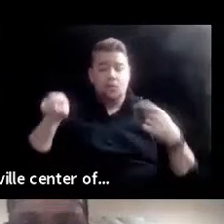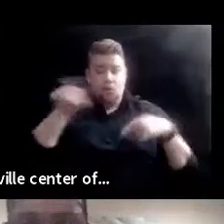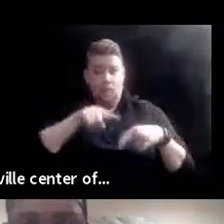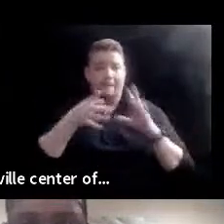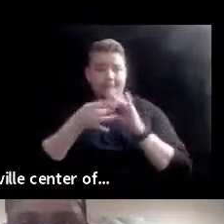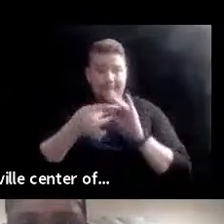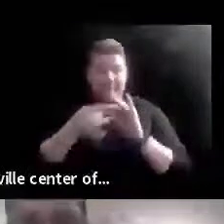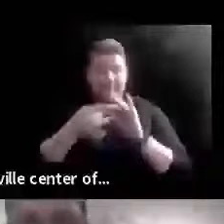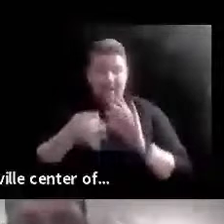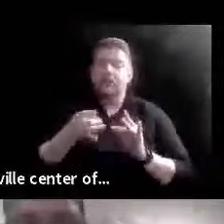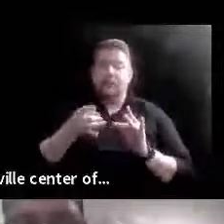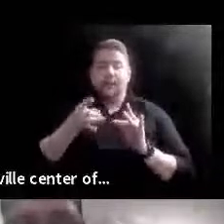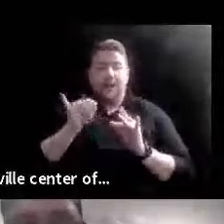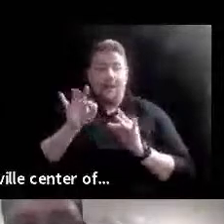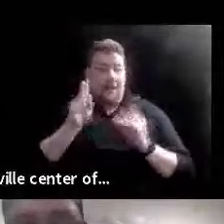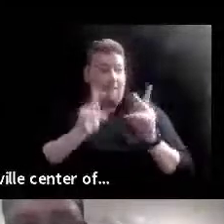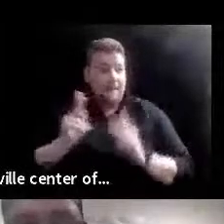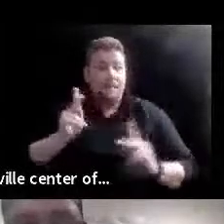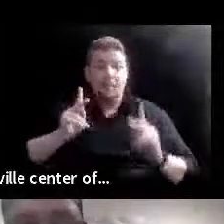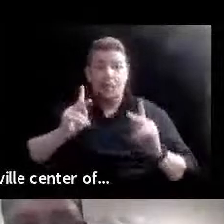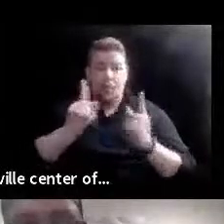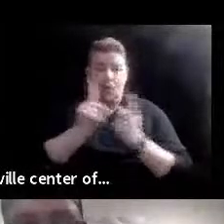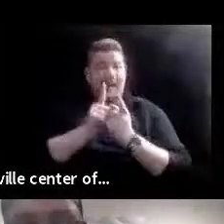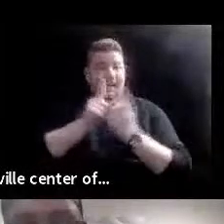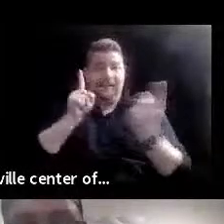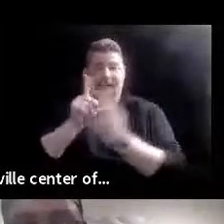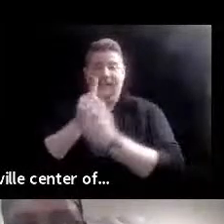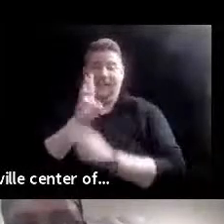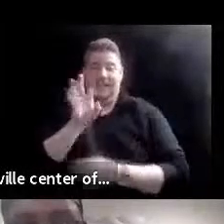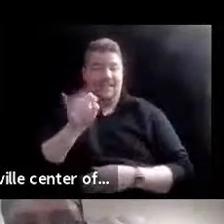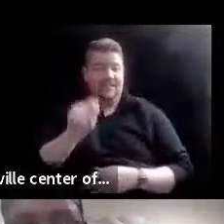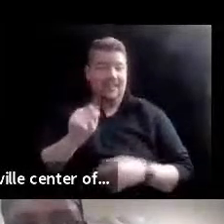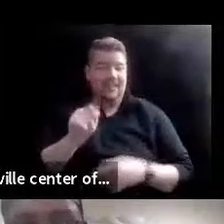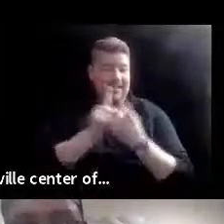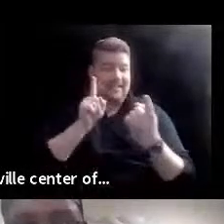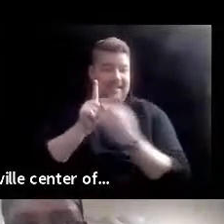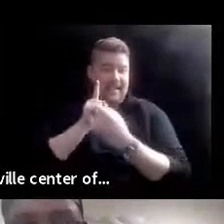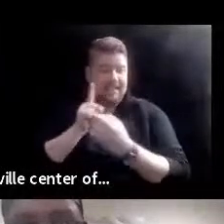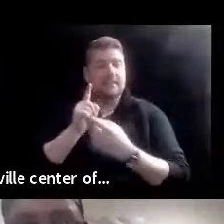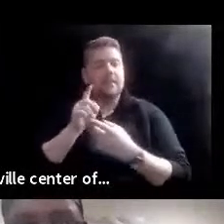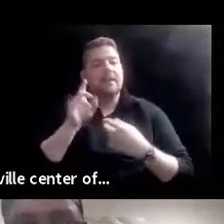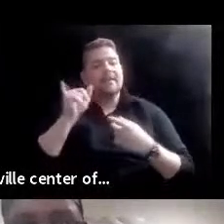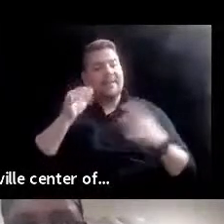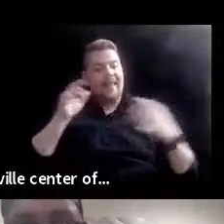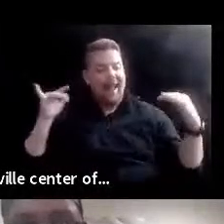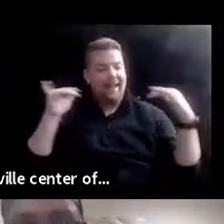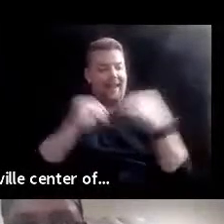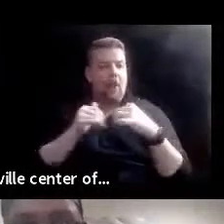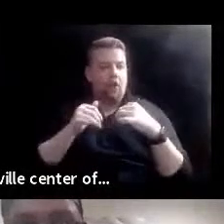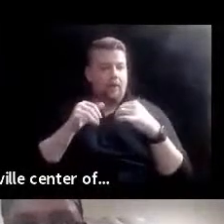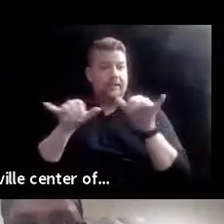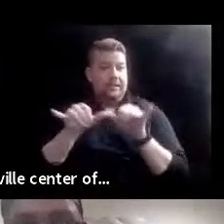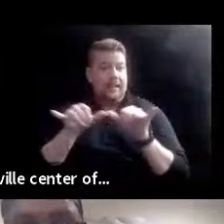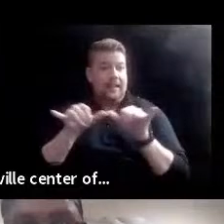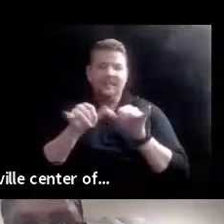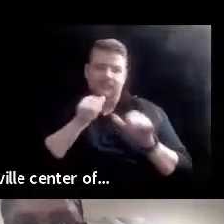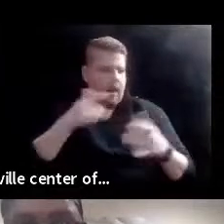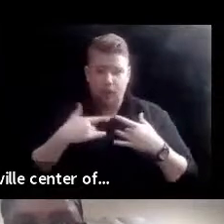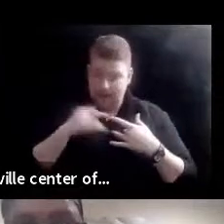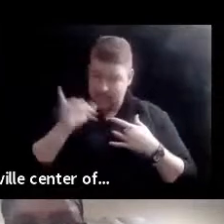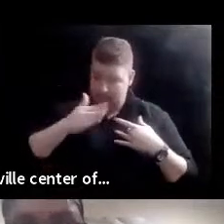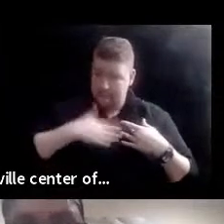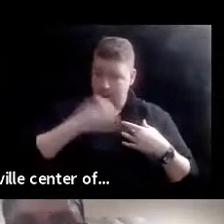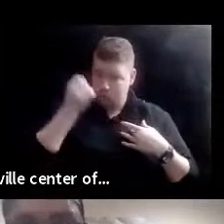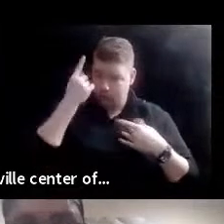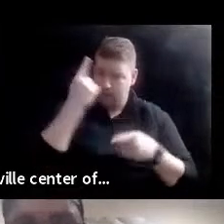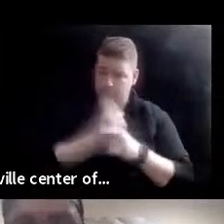are keeping at least 6 feet of distance, that the gathering size isn't a concern. Did I